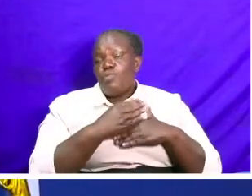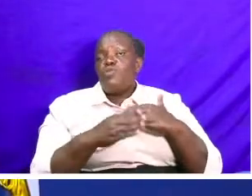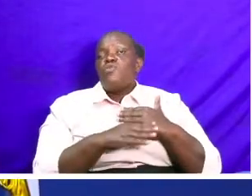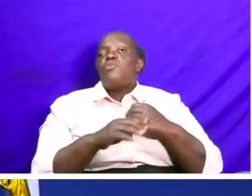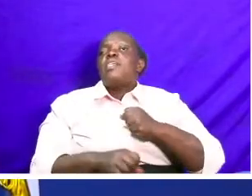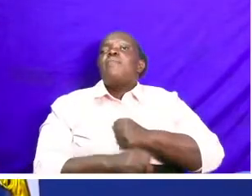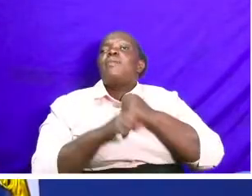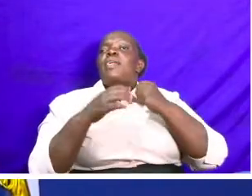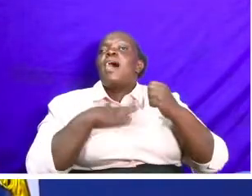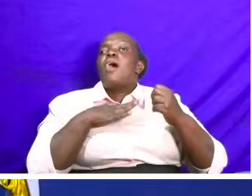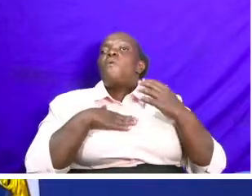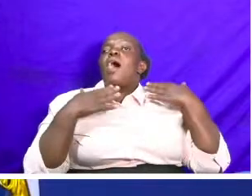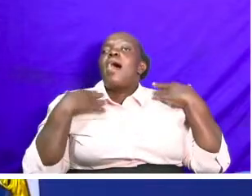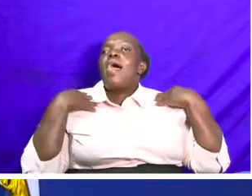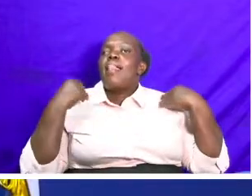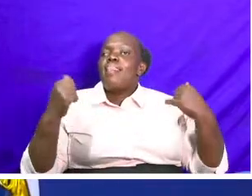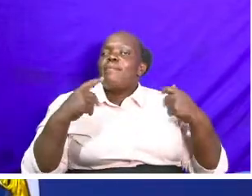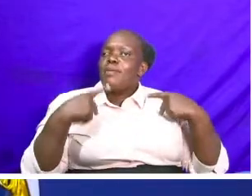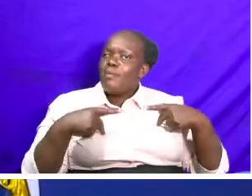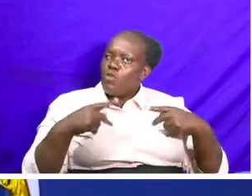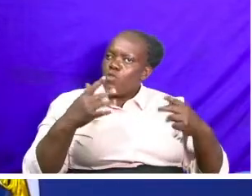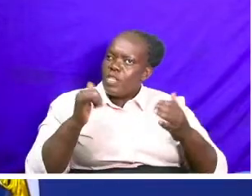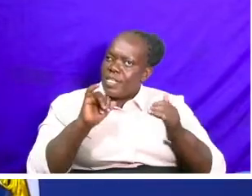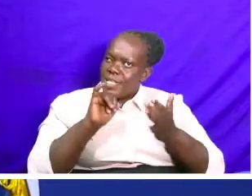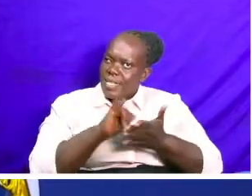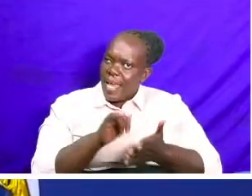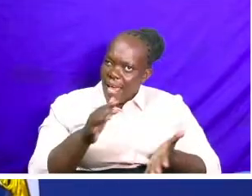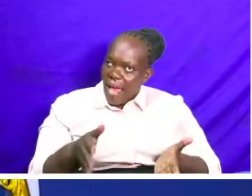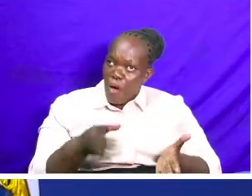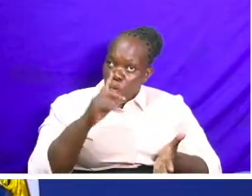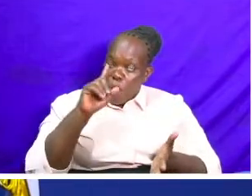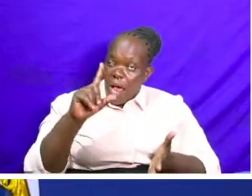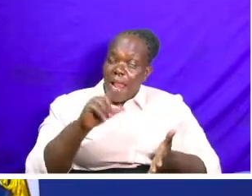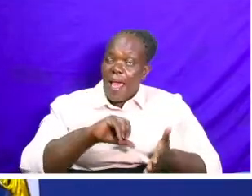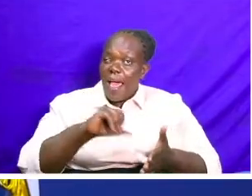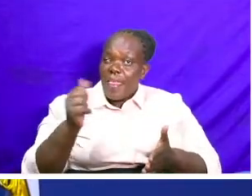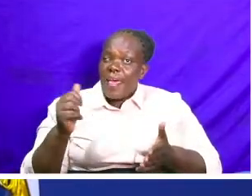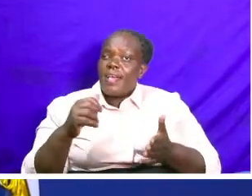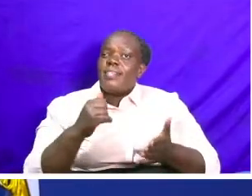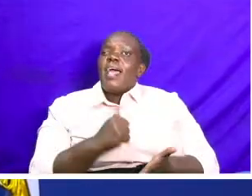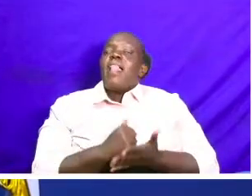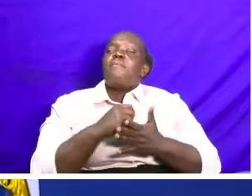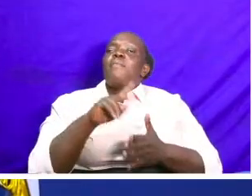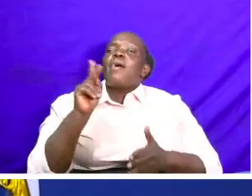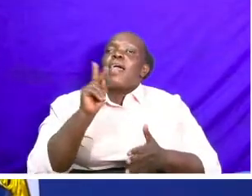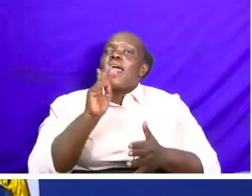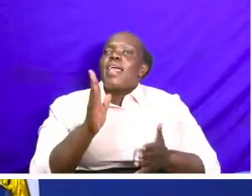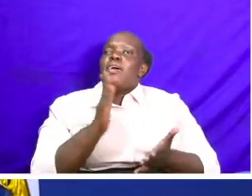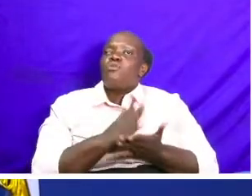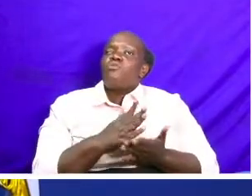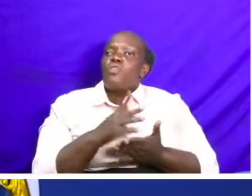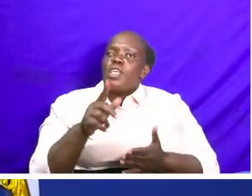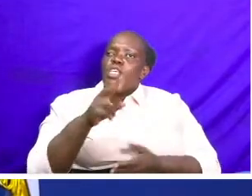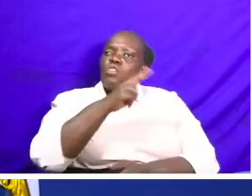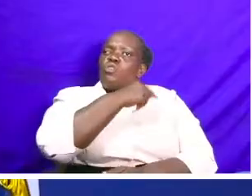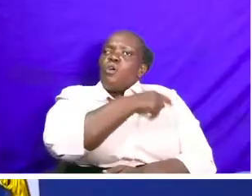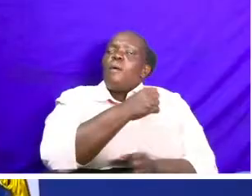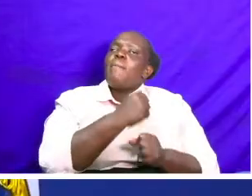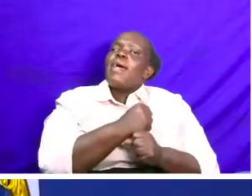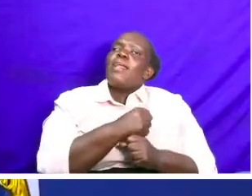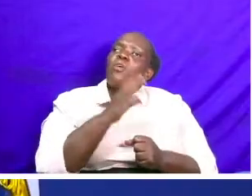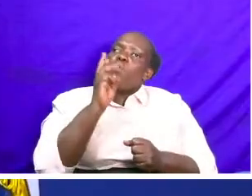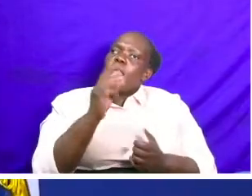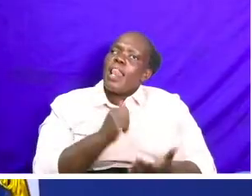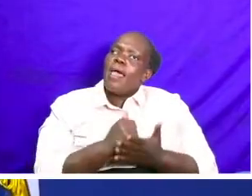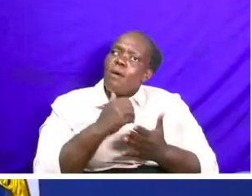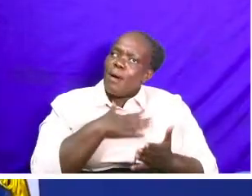support our health resilience? Why zero down on one, yet the others also help Kenyans? And when these facilities are made, they will help all of us in